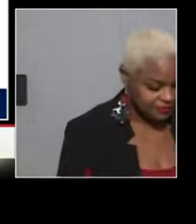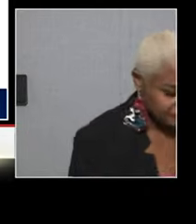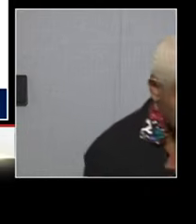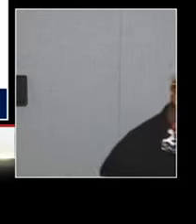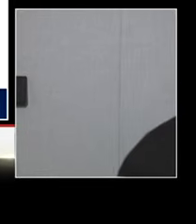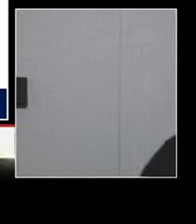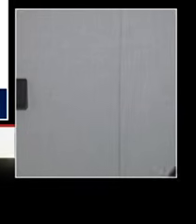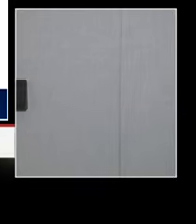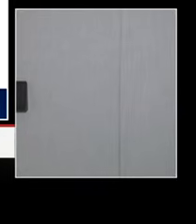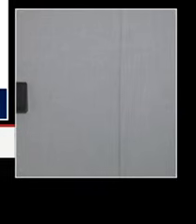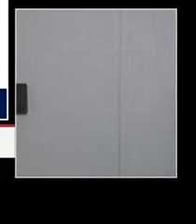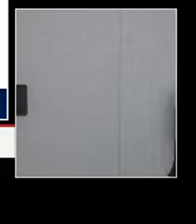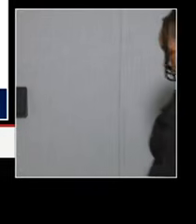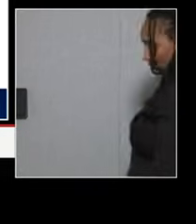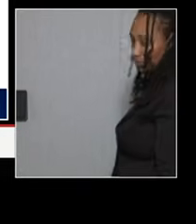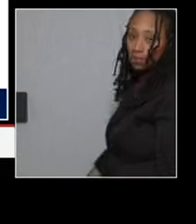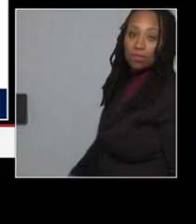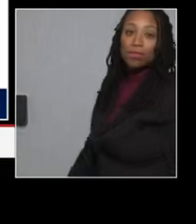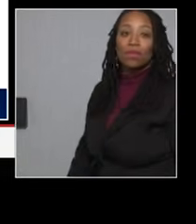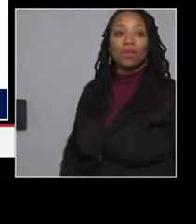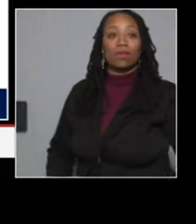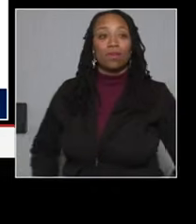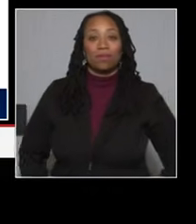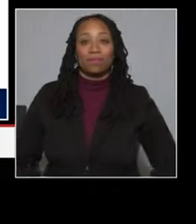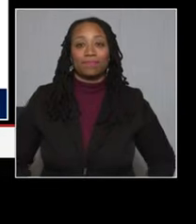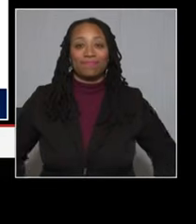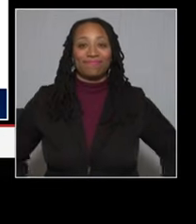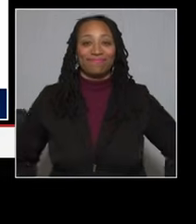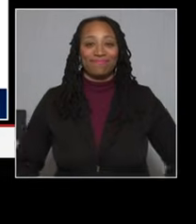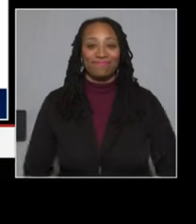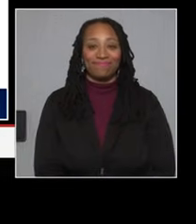of the numbers that you've seen, we say thank you